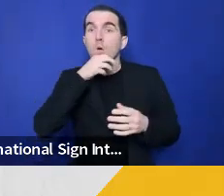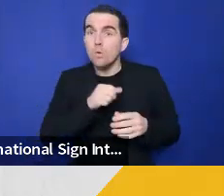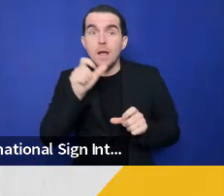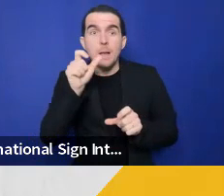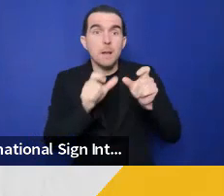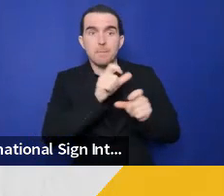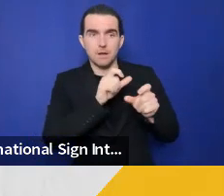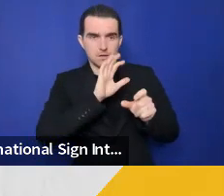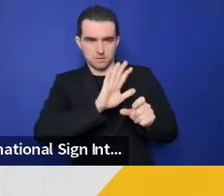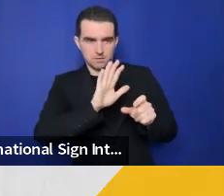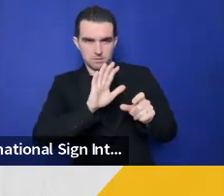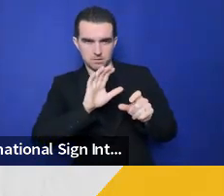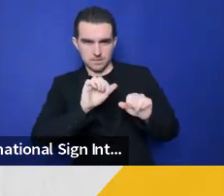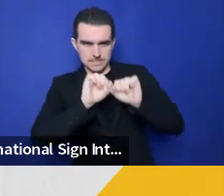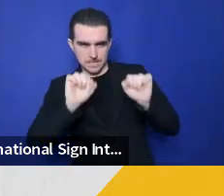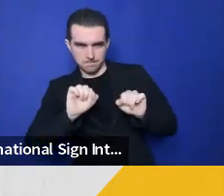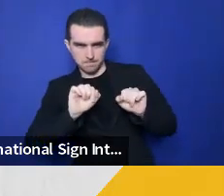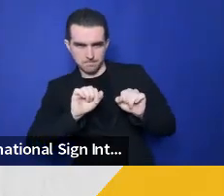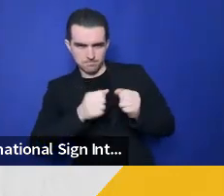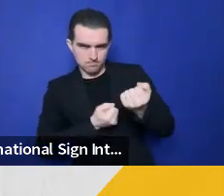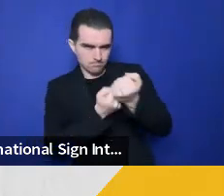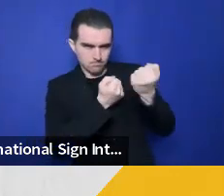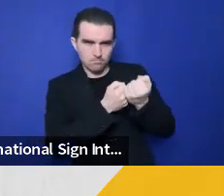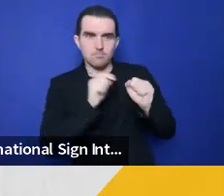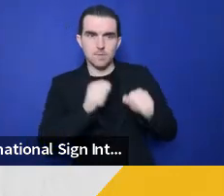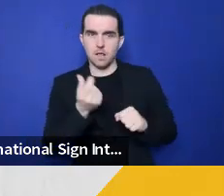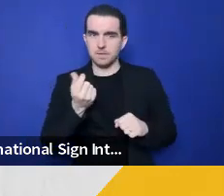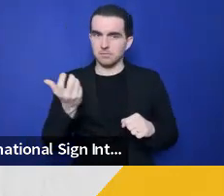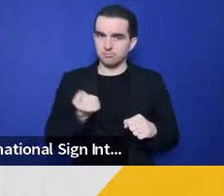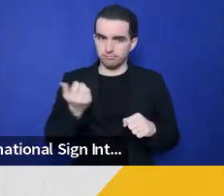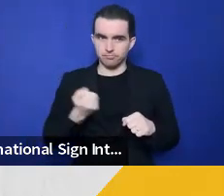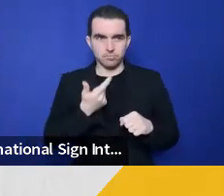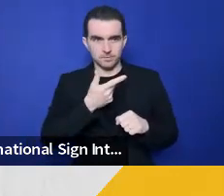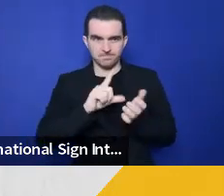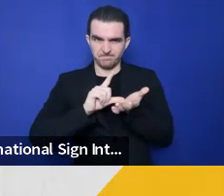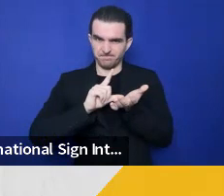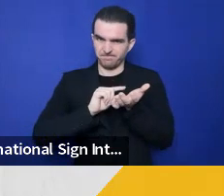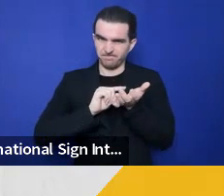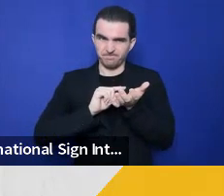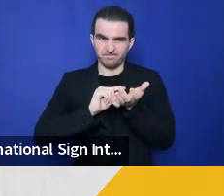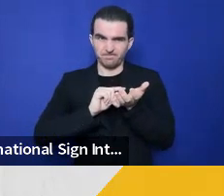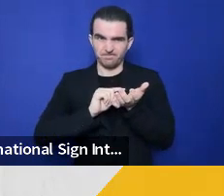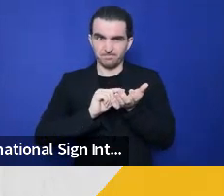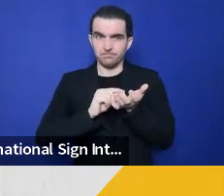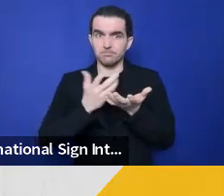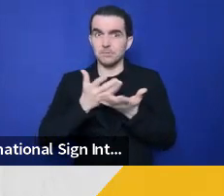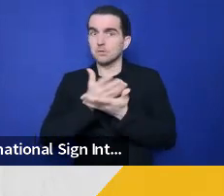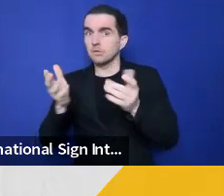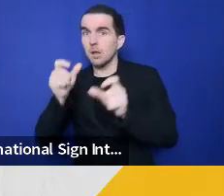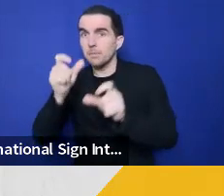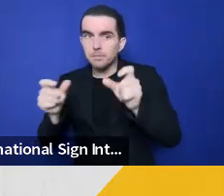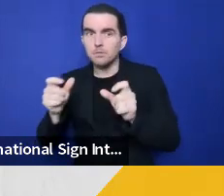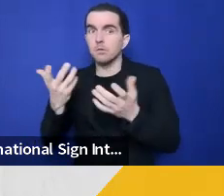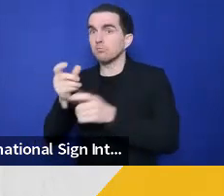in the informal sector and those who never had a chance to work. While pension